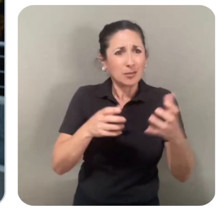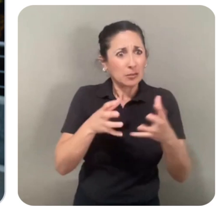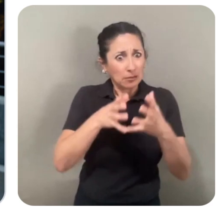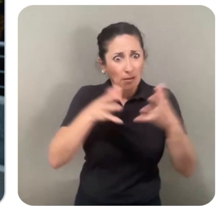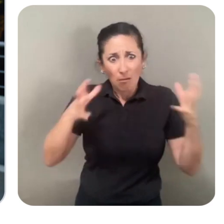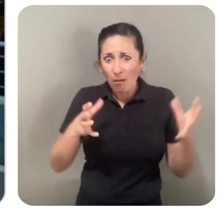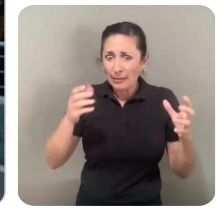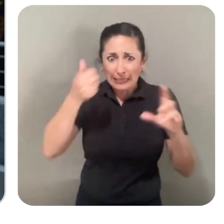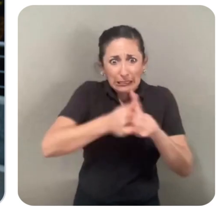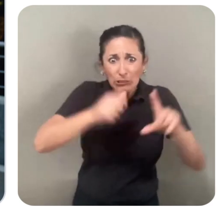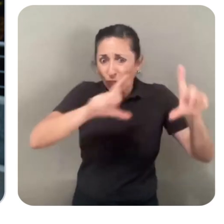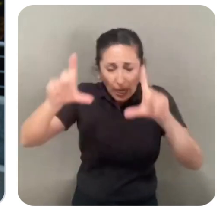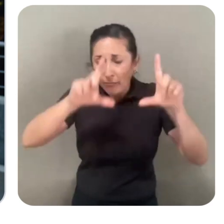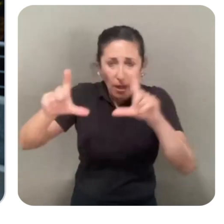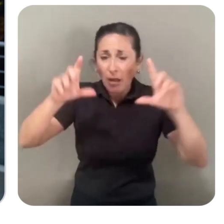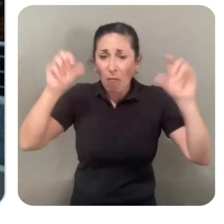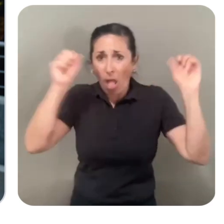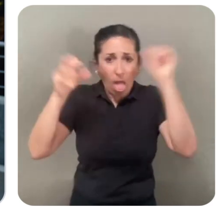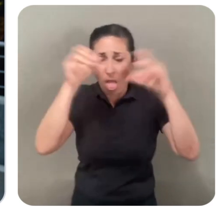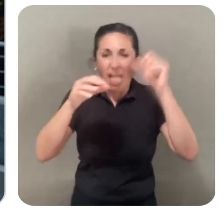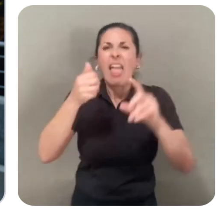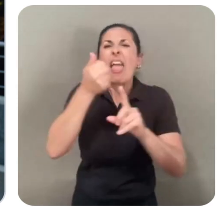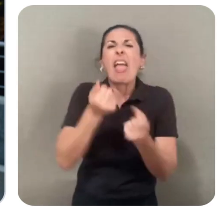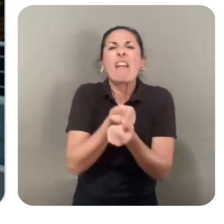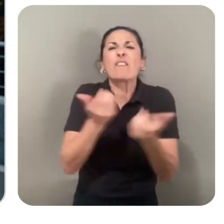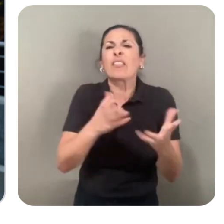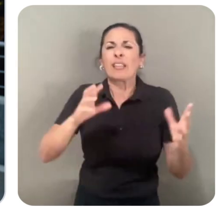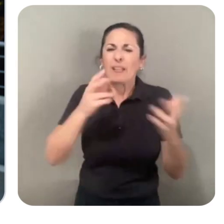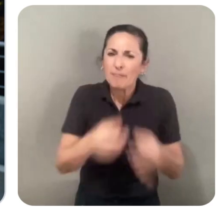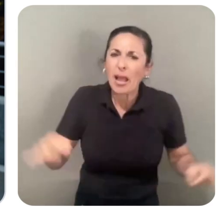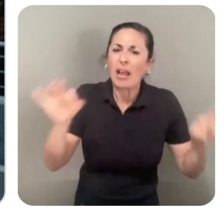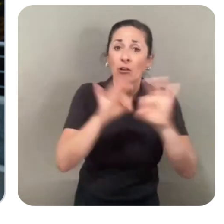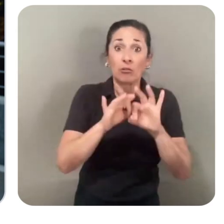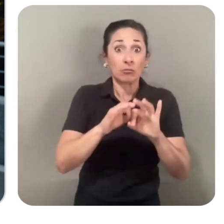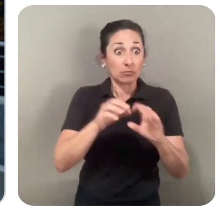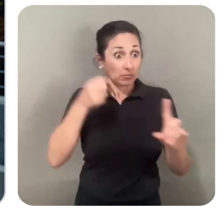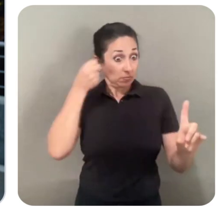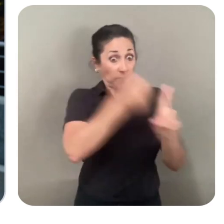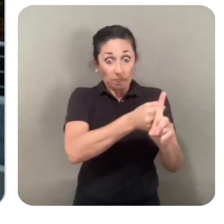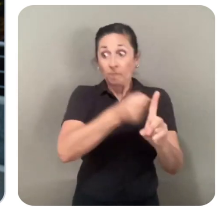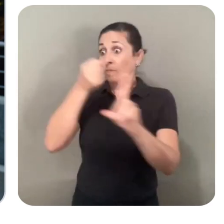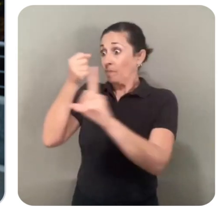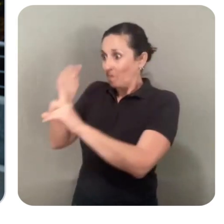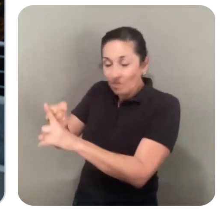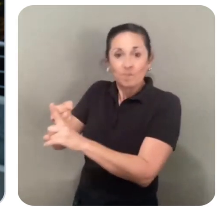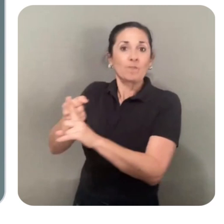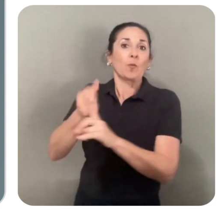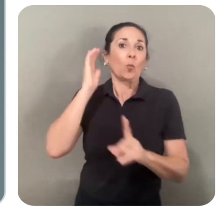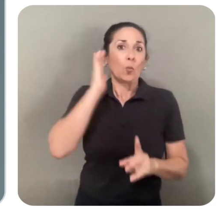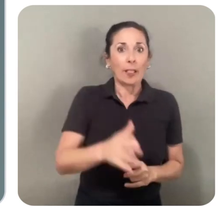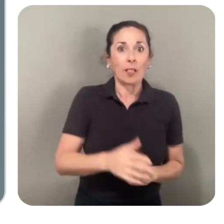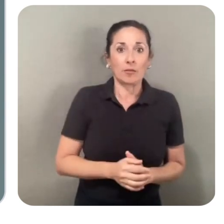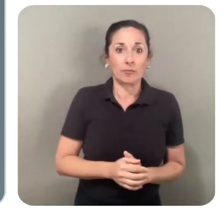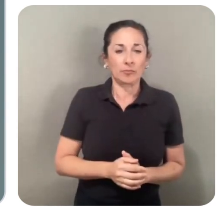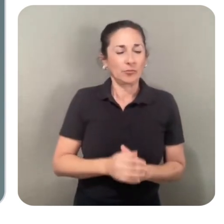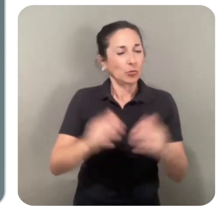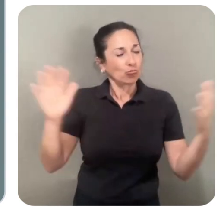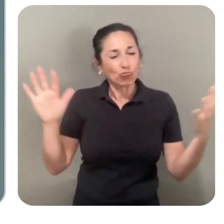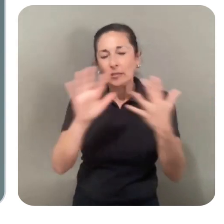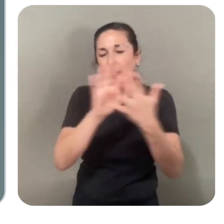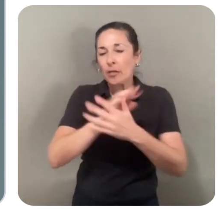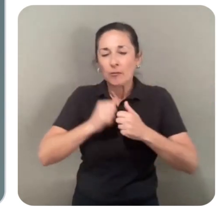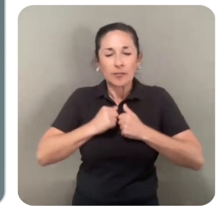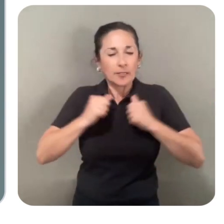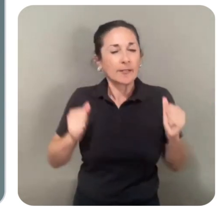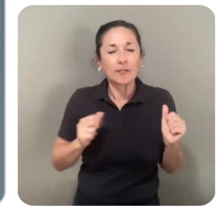each frame. Everything matters, and any significant effect has an impact. Transparency can be a